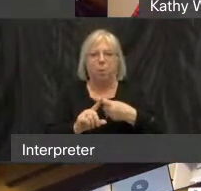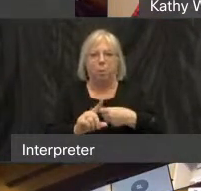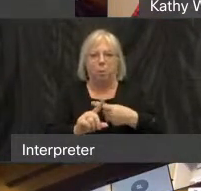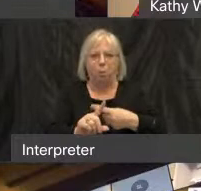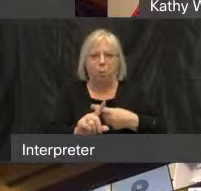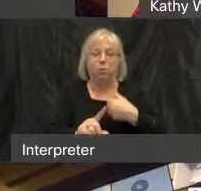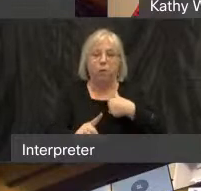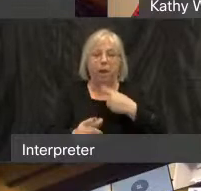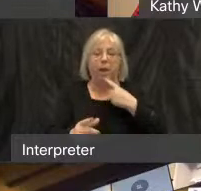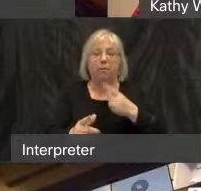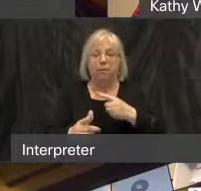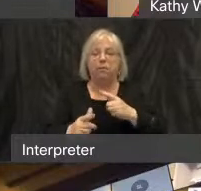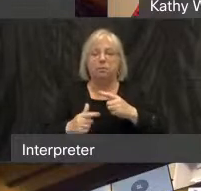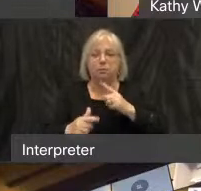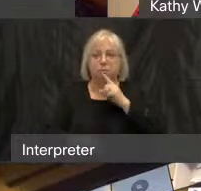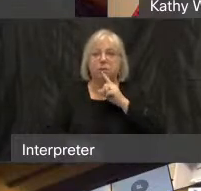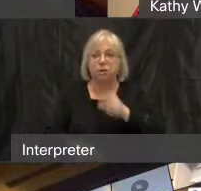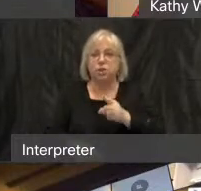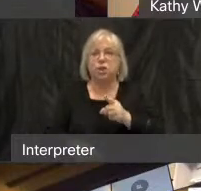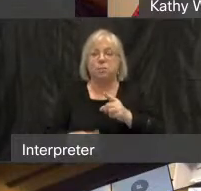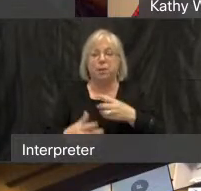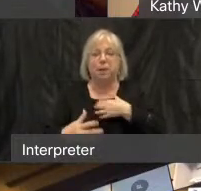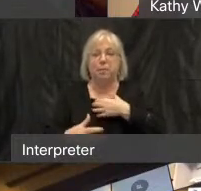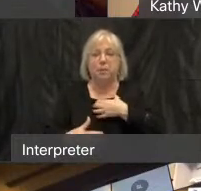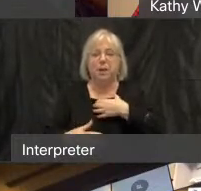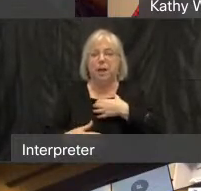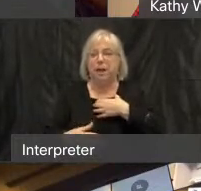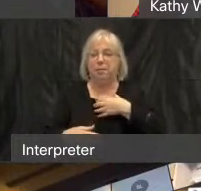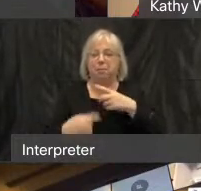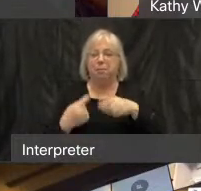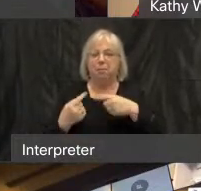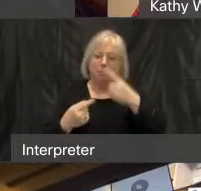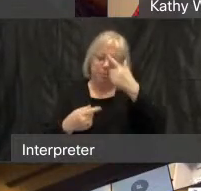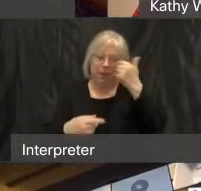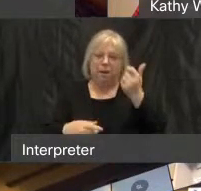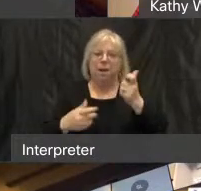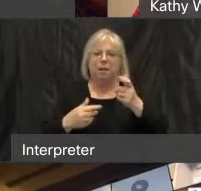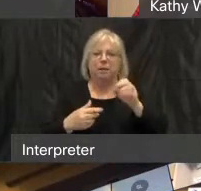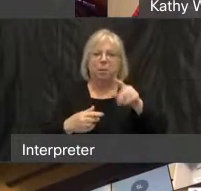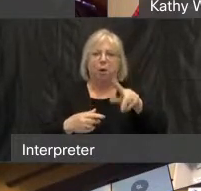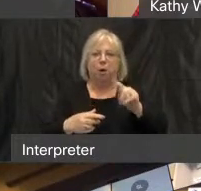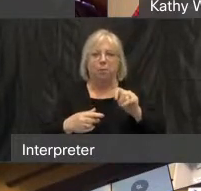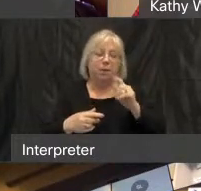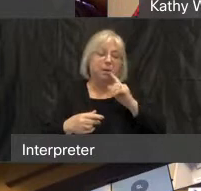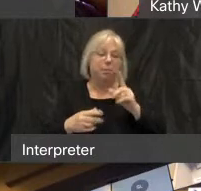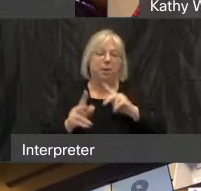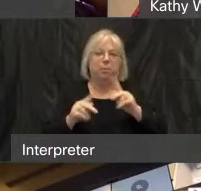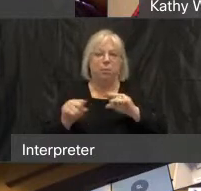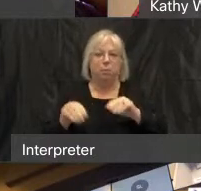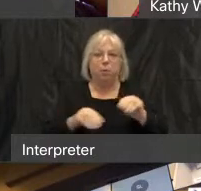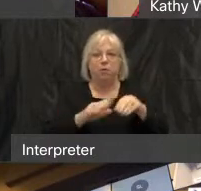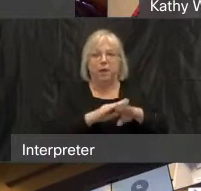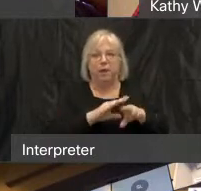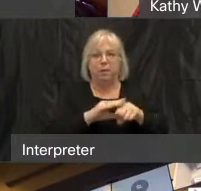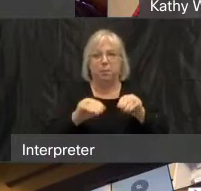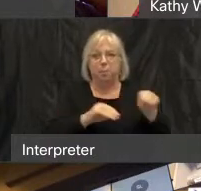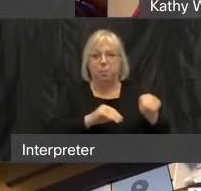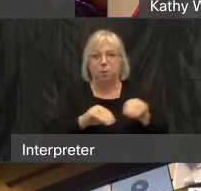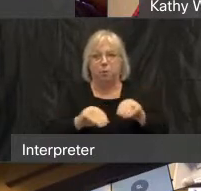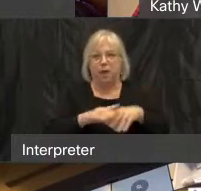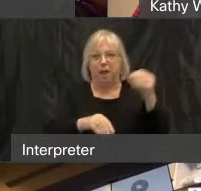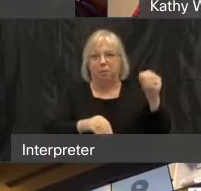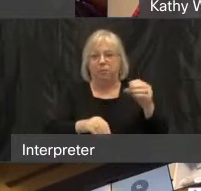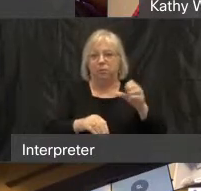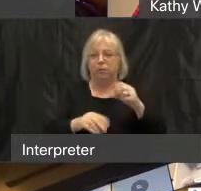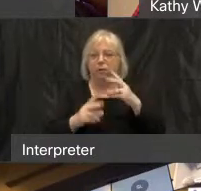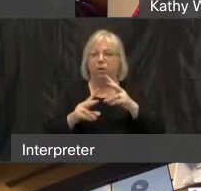6 months. But whatever negative's going on there with your home, the value of your home is determined by what's going